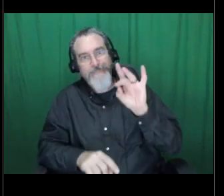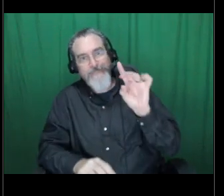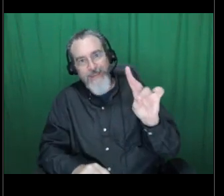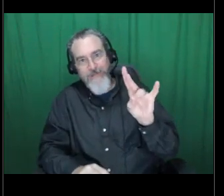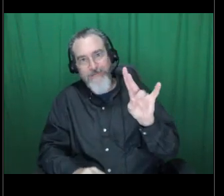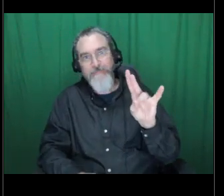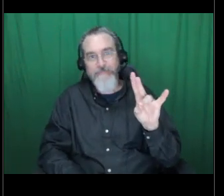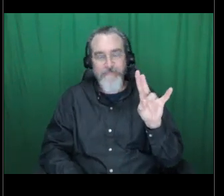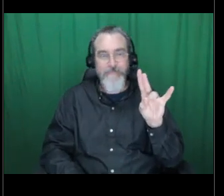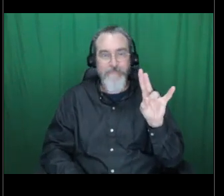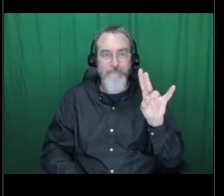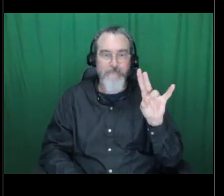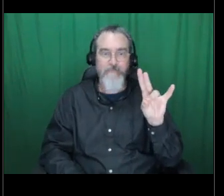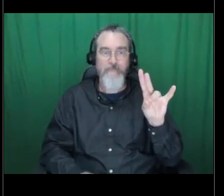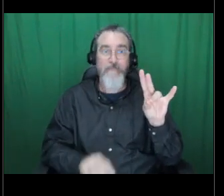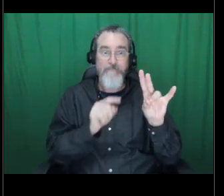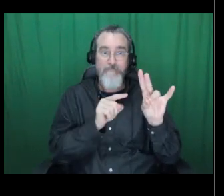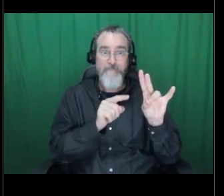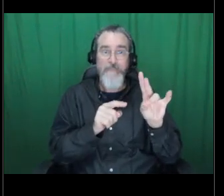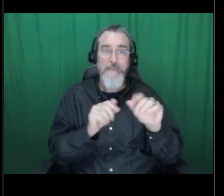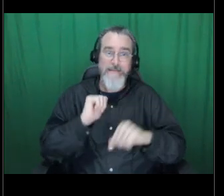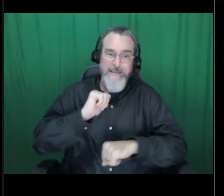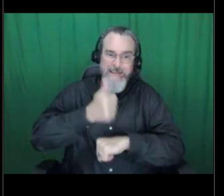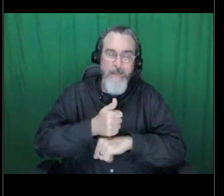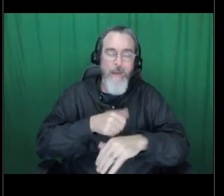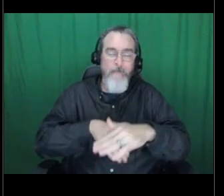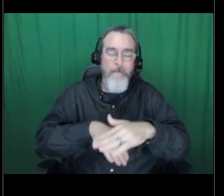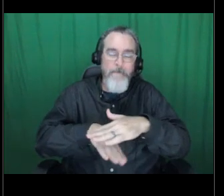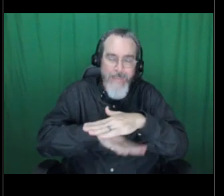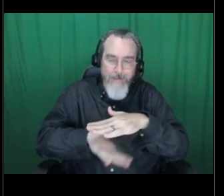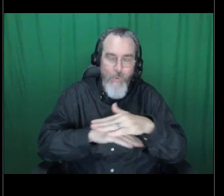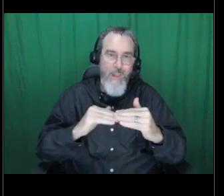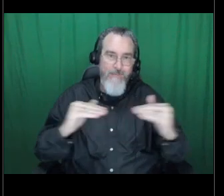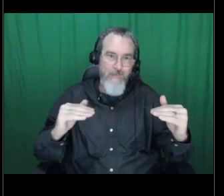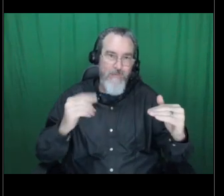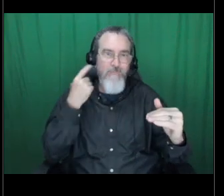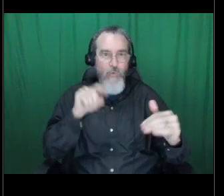which establish minimal levels of accessibility.